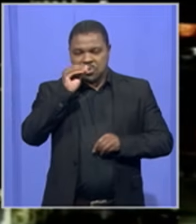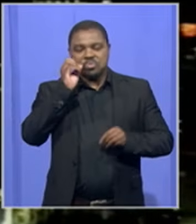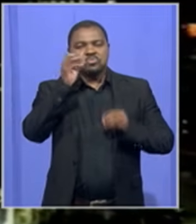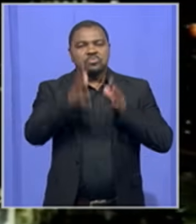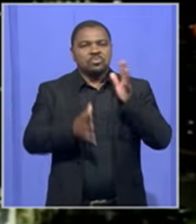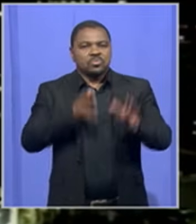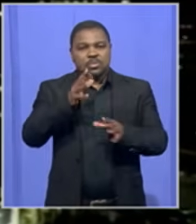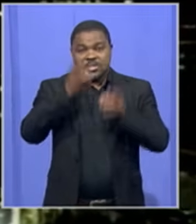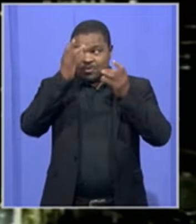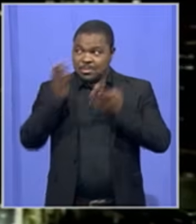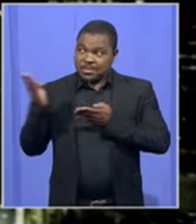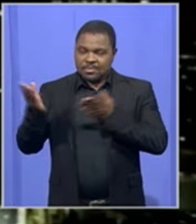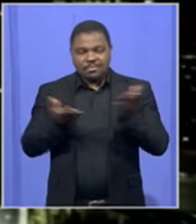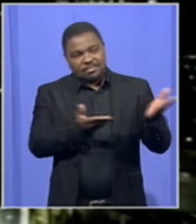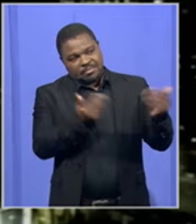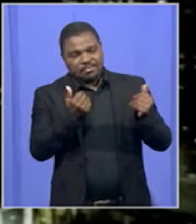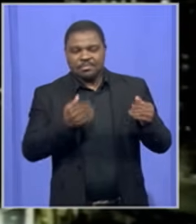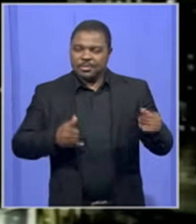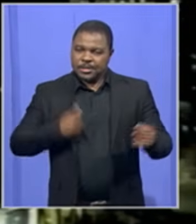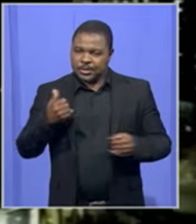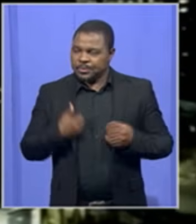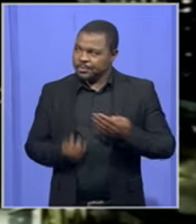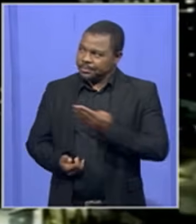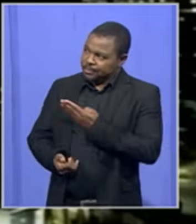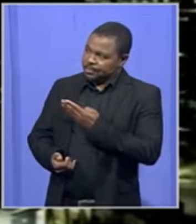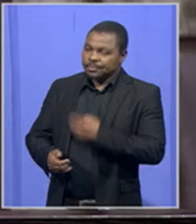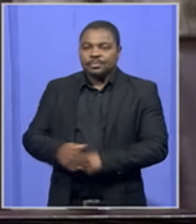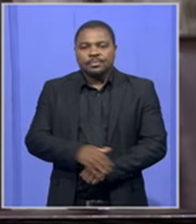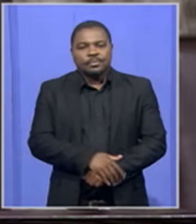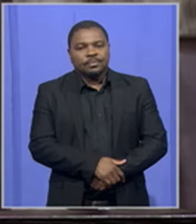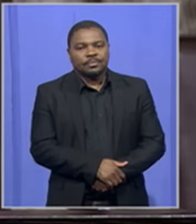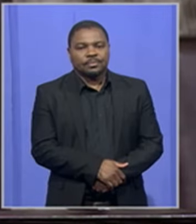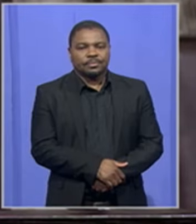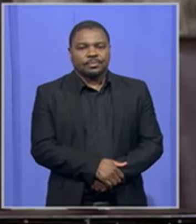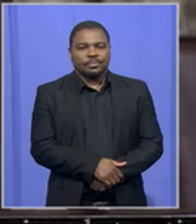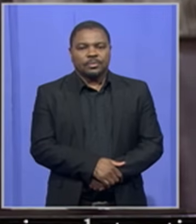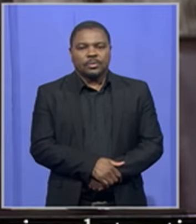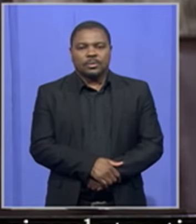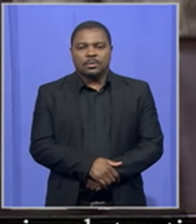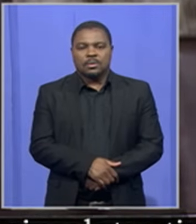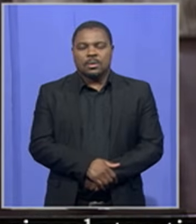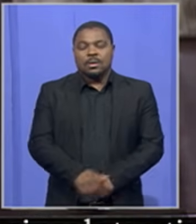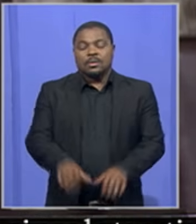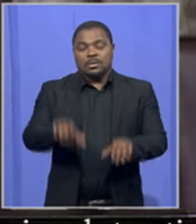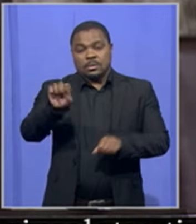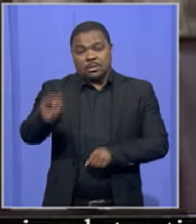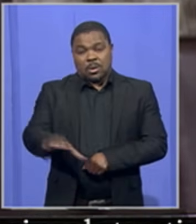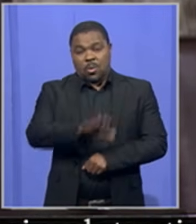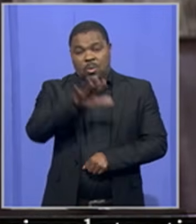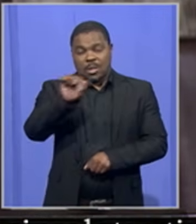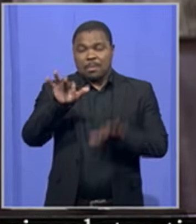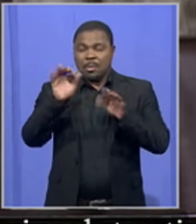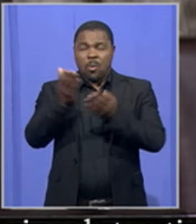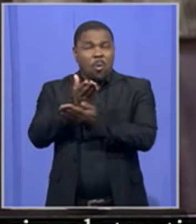Setswana. Ha re iketle mmogo ka tshedimosetso. All the eyes of the people of the